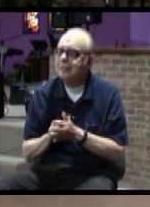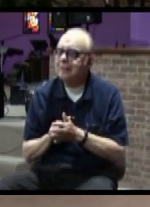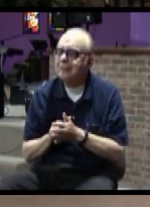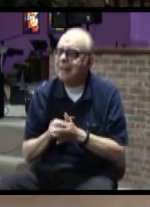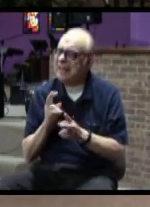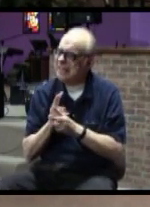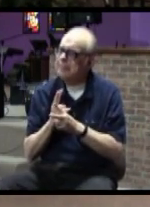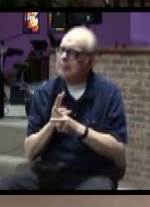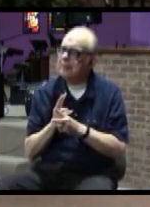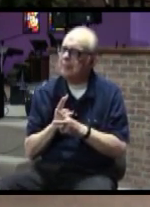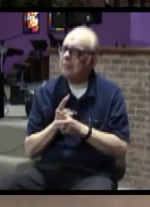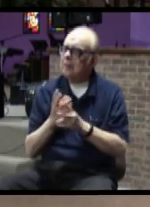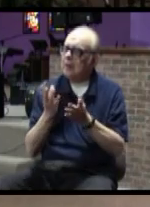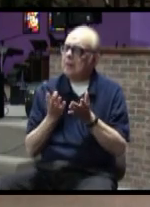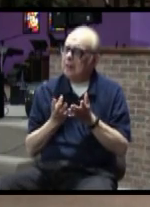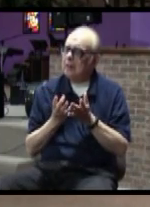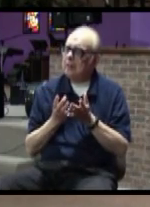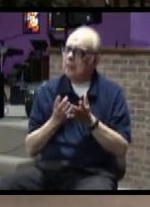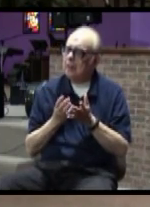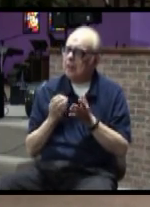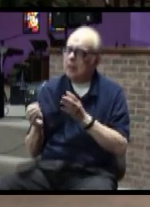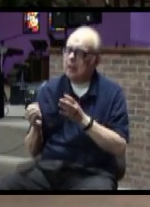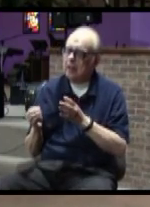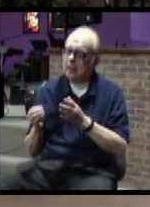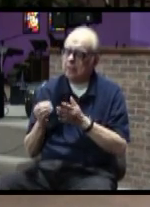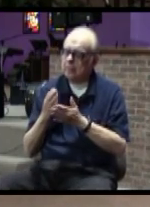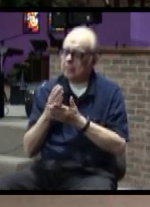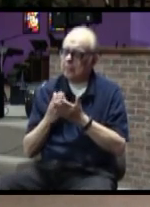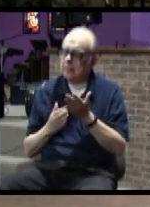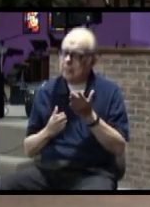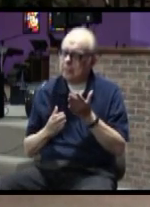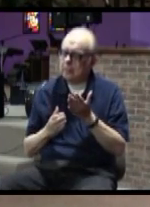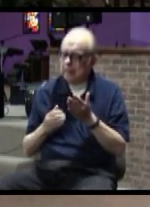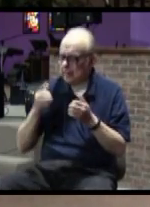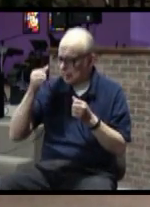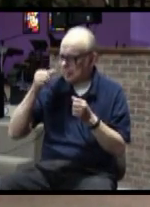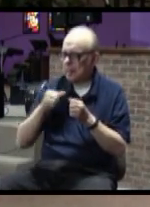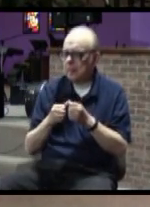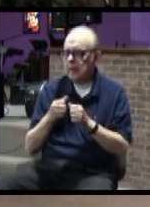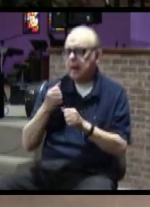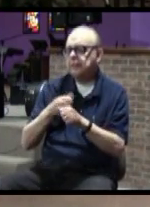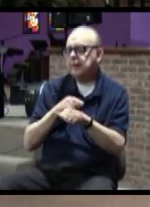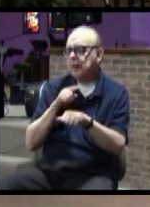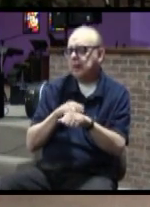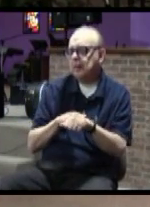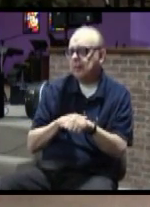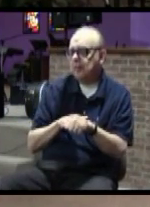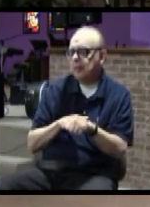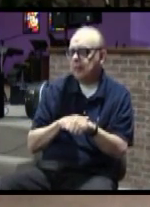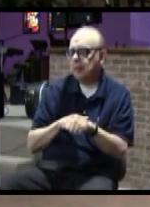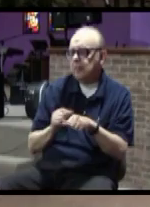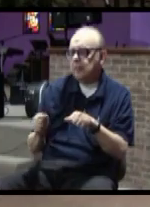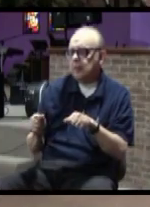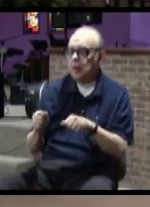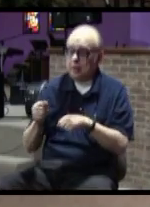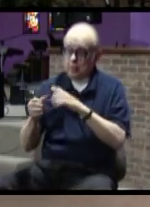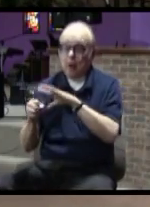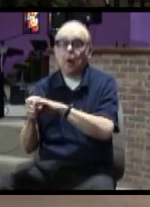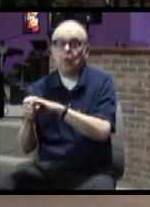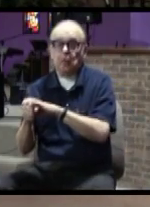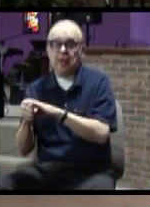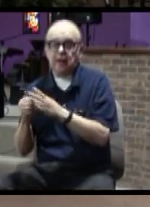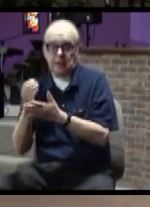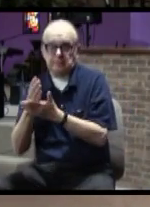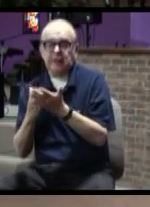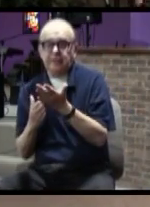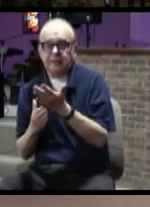Don't lose it. Because I want you to pick that piece up, and I want you to remember that every time you take a